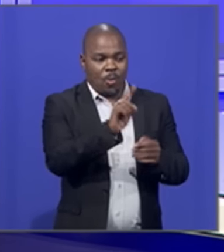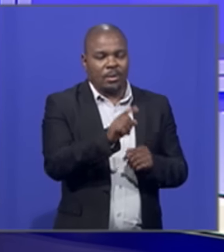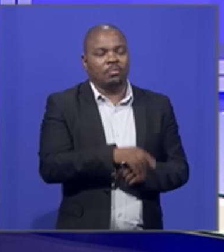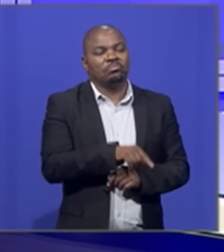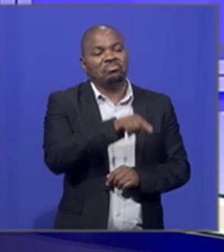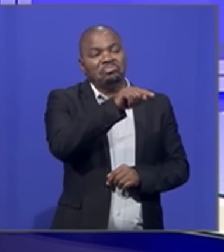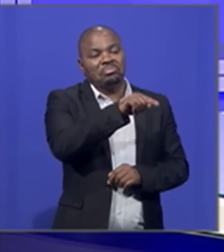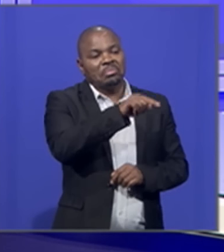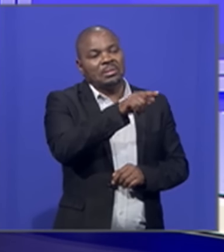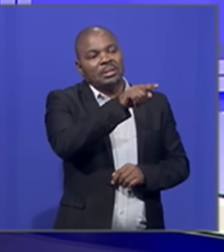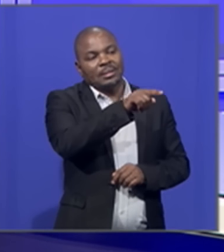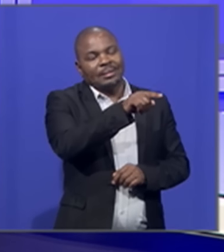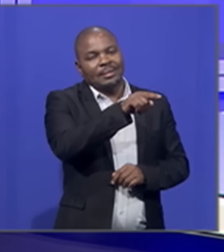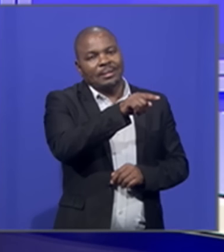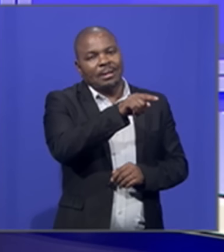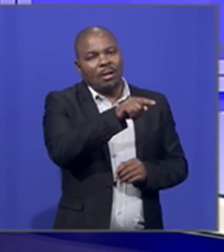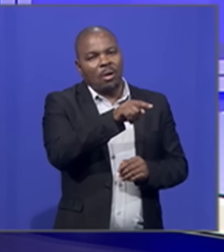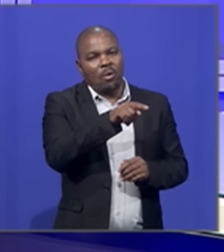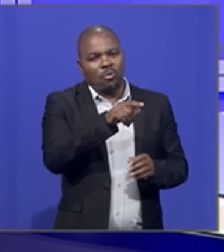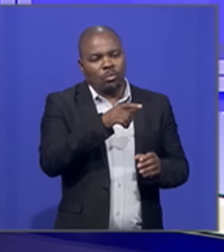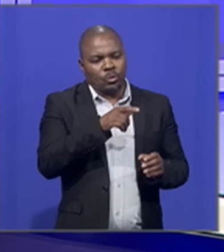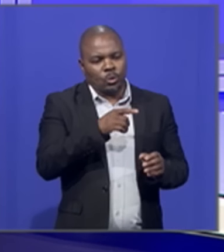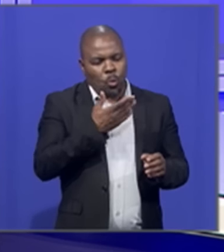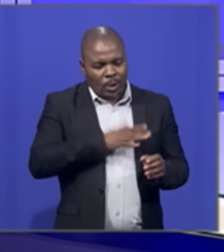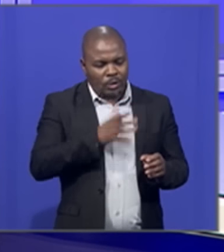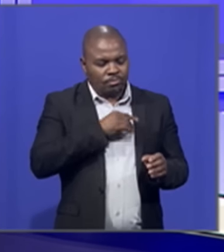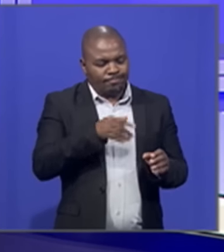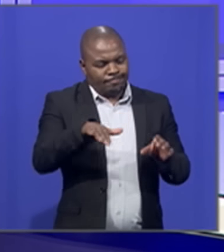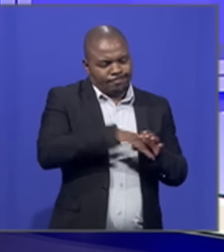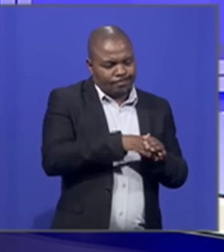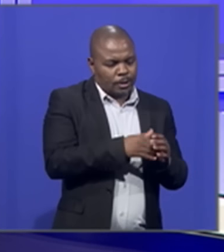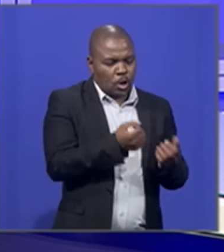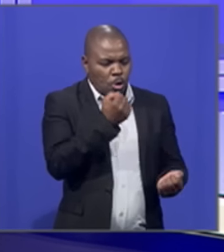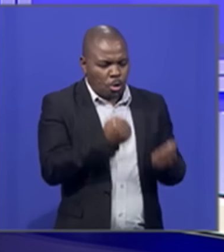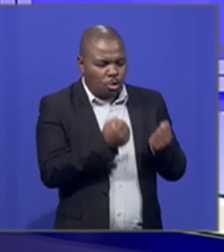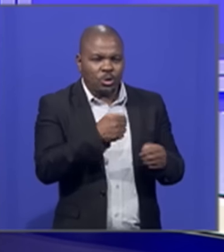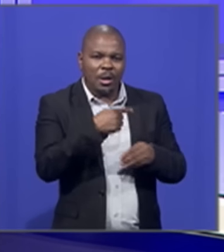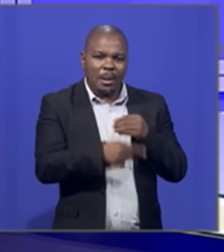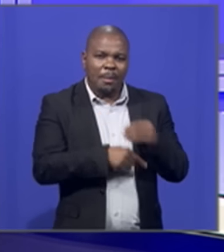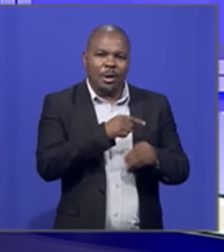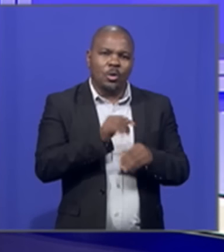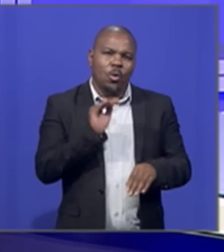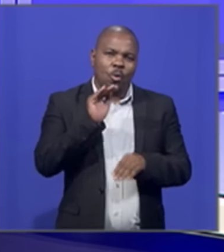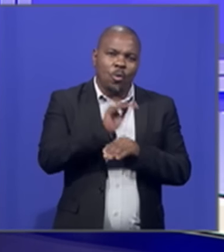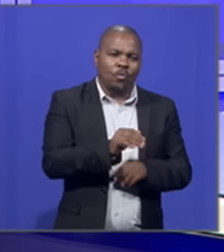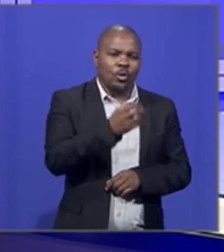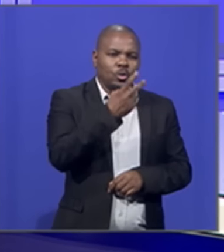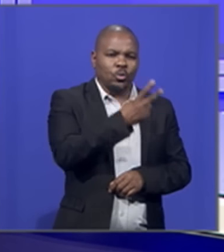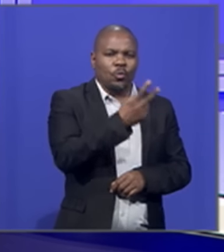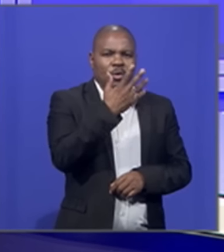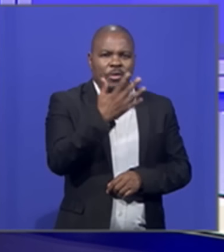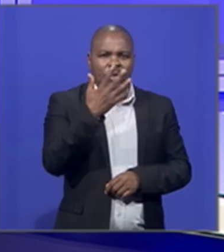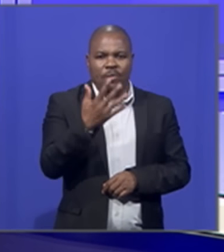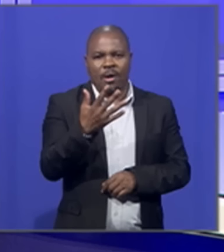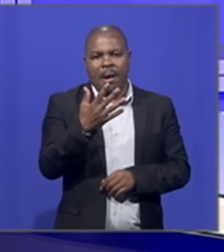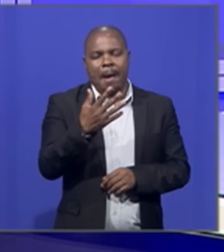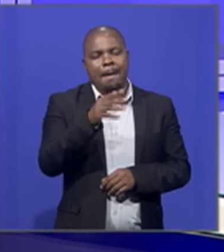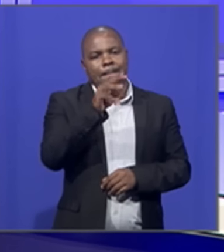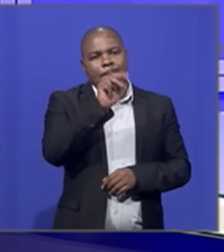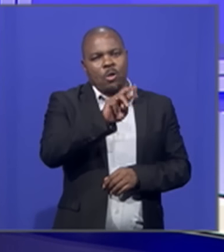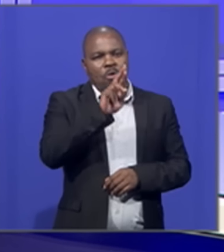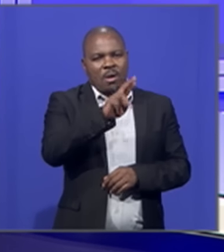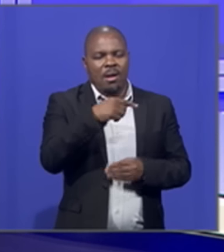ka thoko maiteko a gagwe a gore a sekišwe molatong wa go ama diranta tše dimilione tše 255